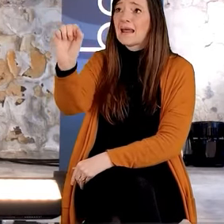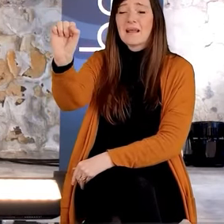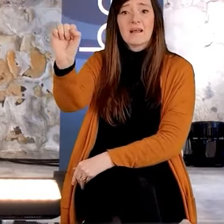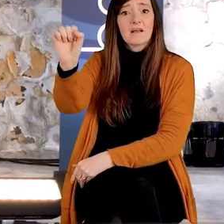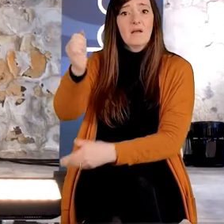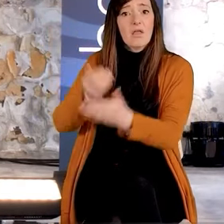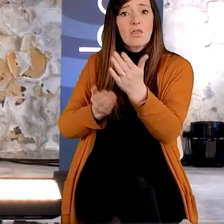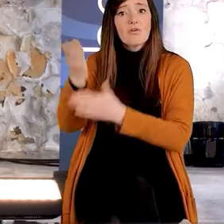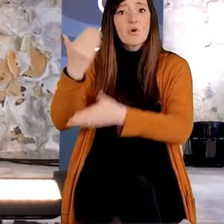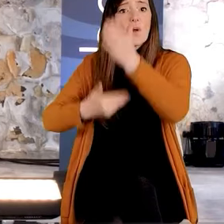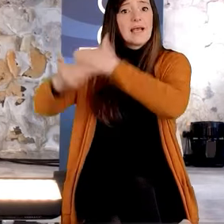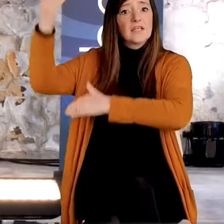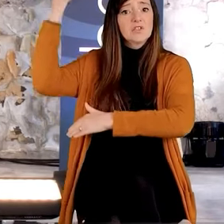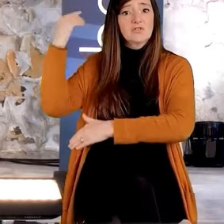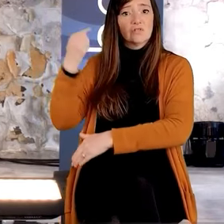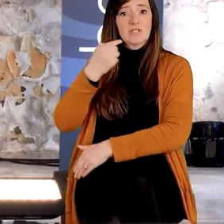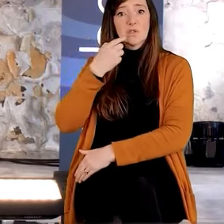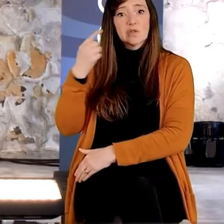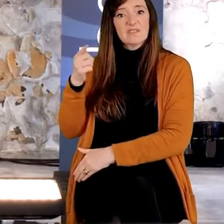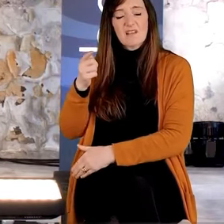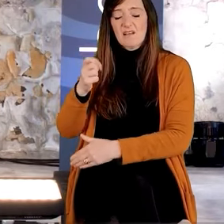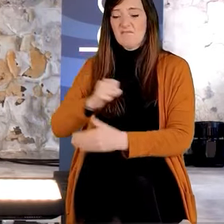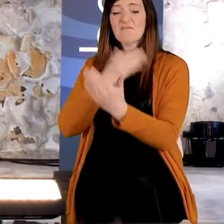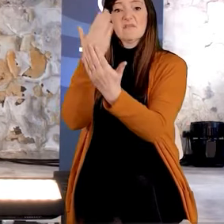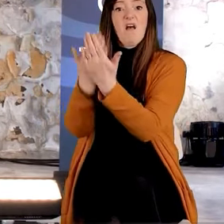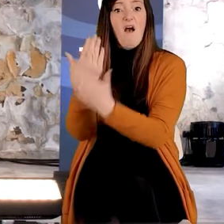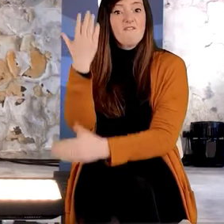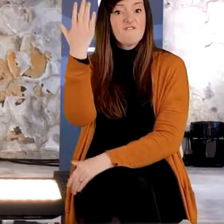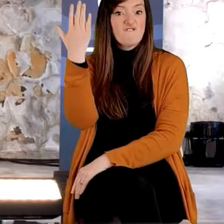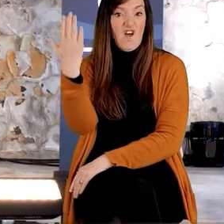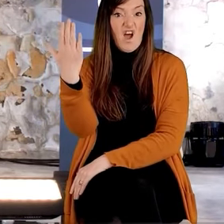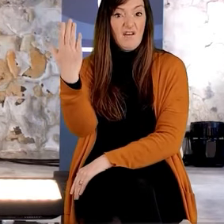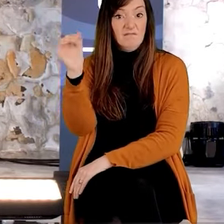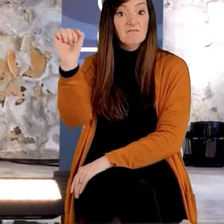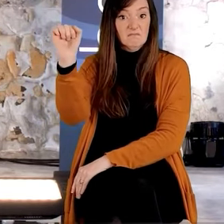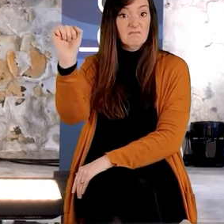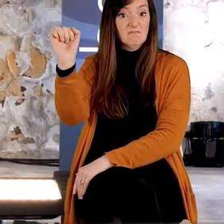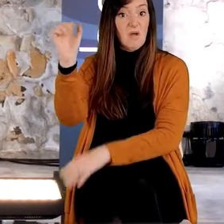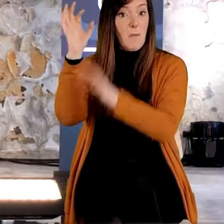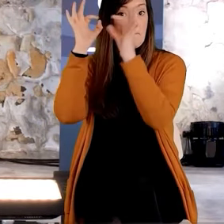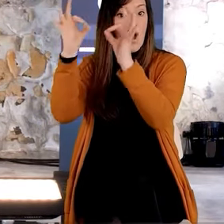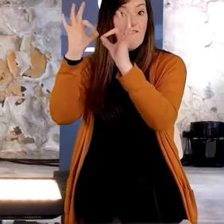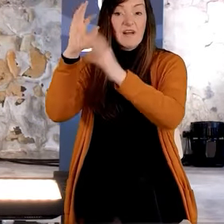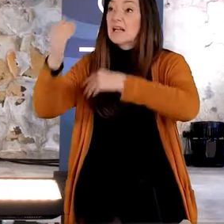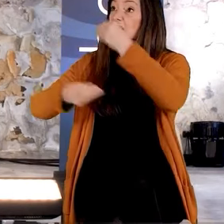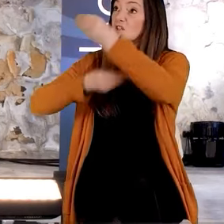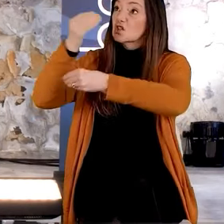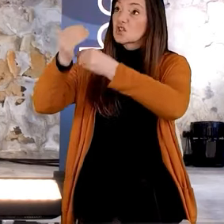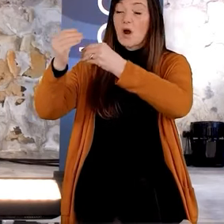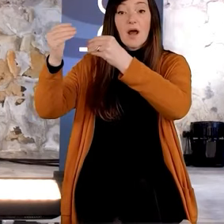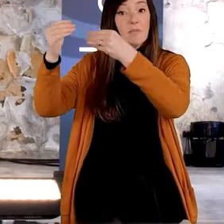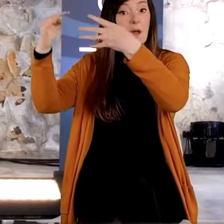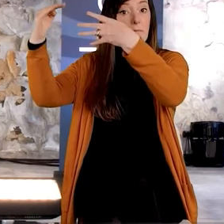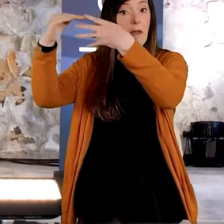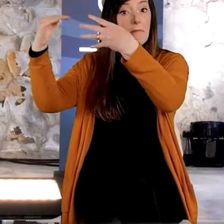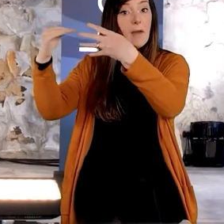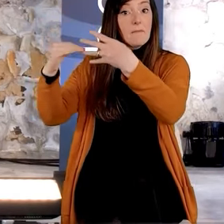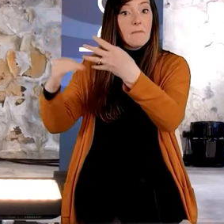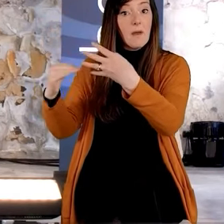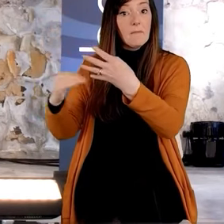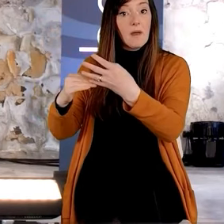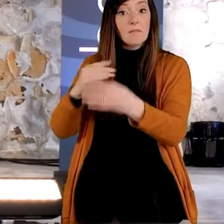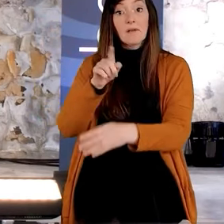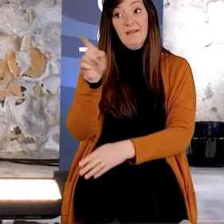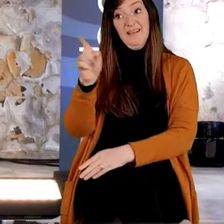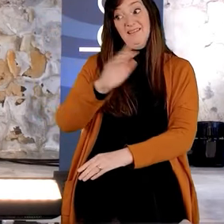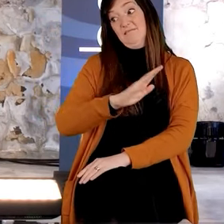Psalm 5 without any hypocrisy or pretense or Pharisaism, because that precisely describes him on